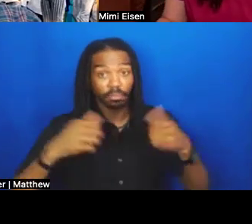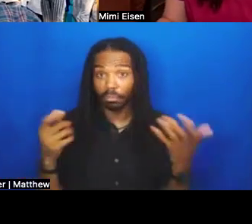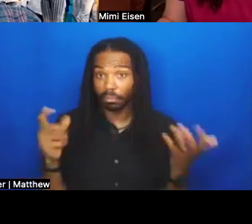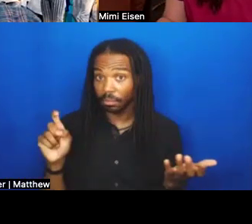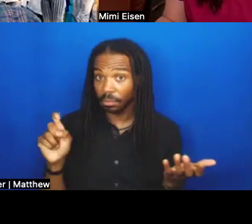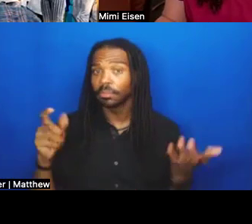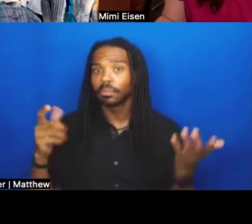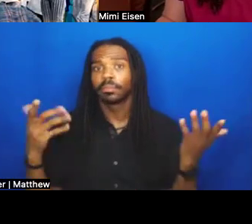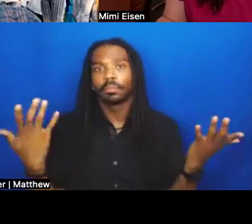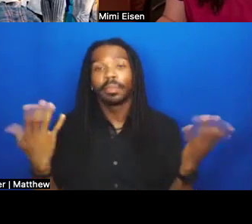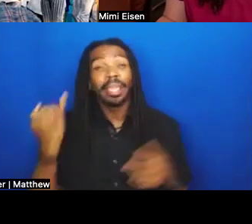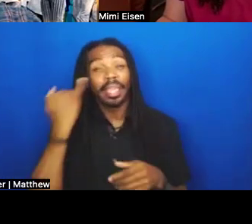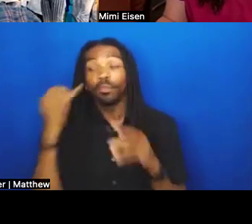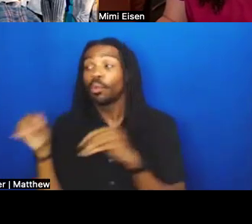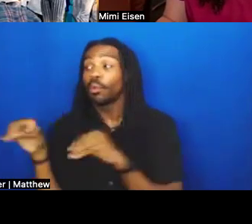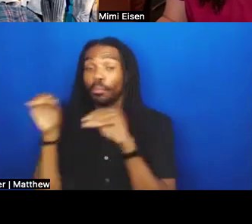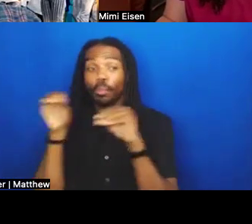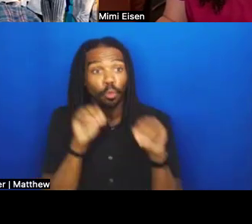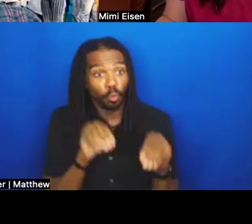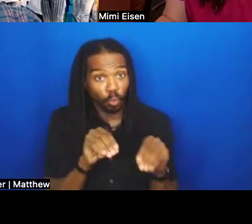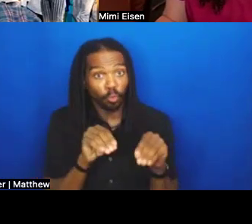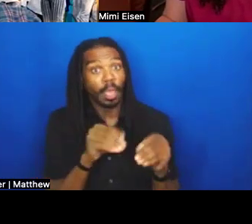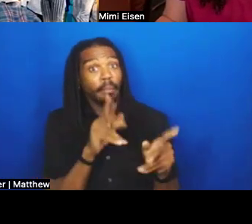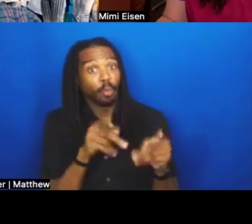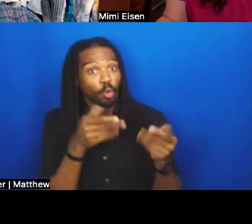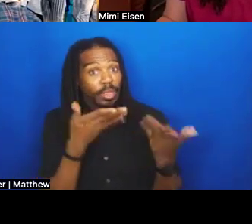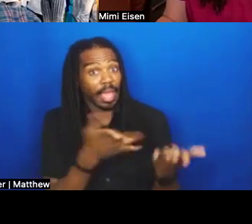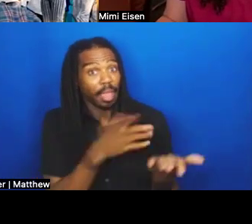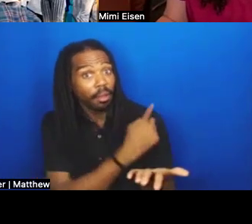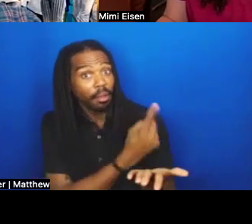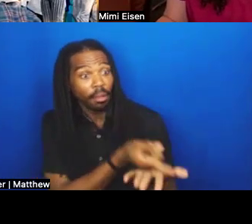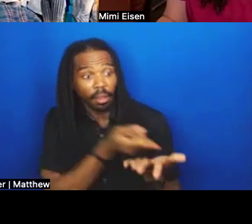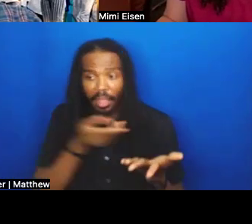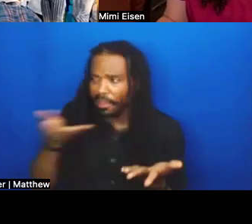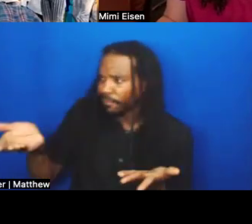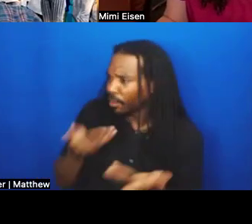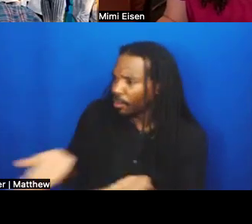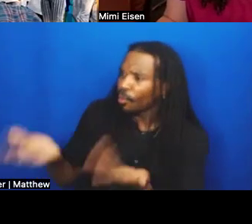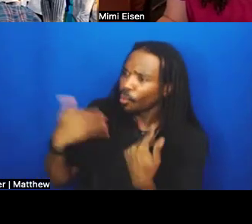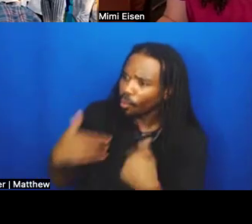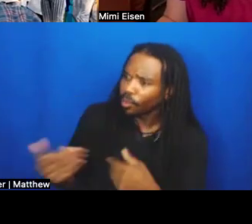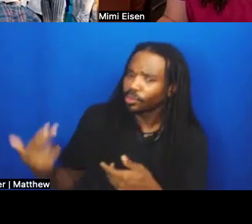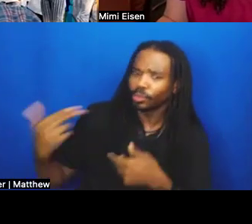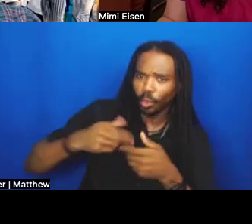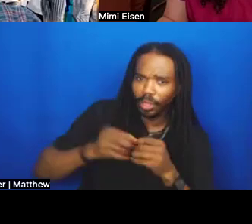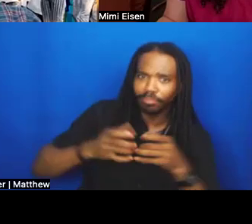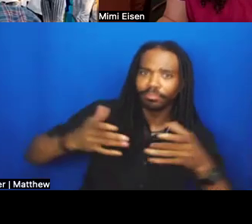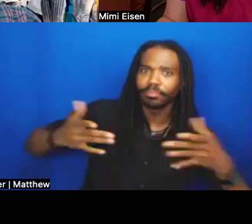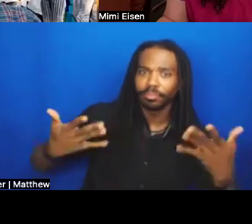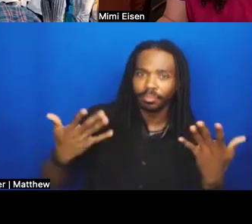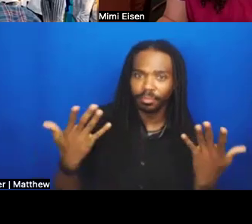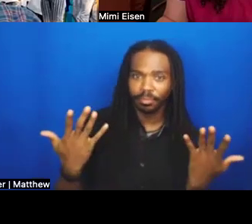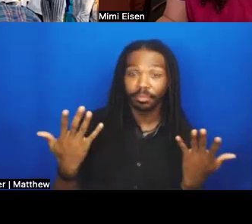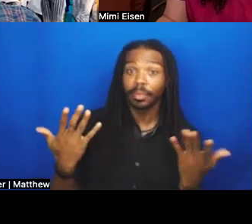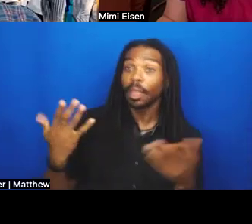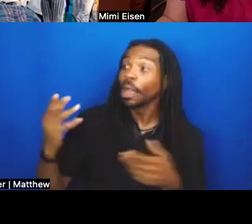people displaced and denied equal rights or subjected to efforts that would erase their culture? Right? And then they